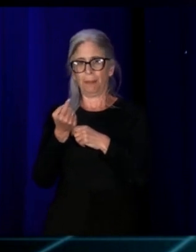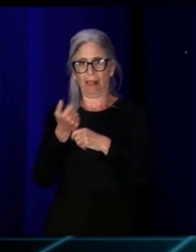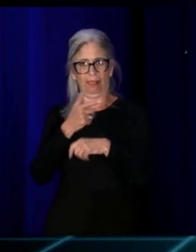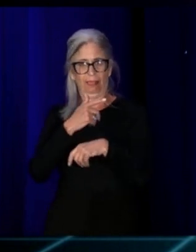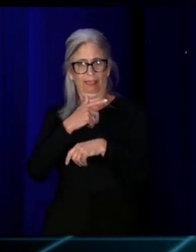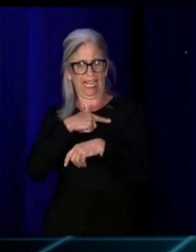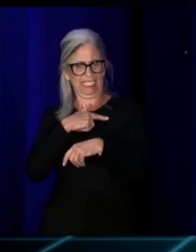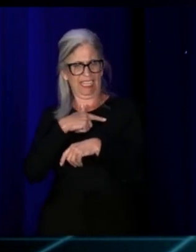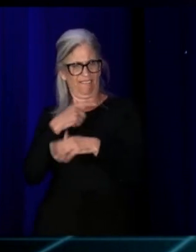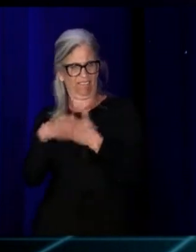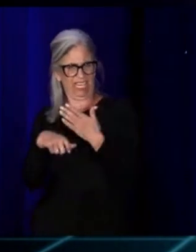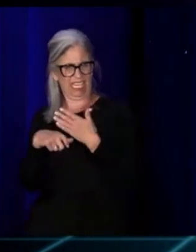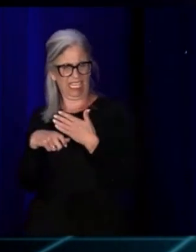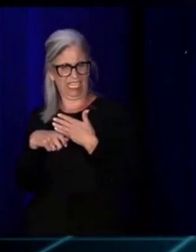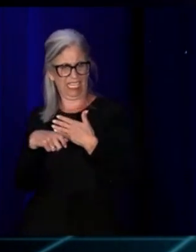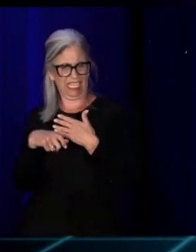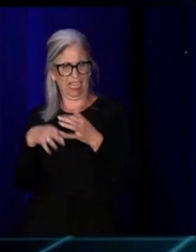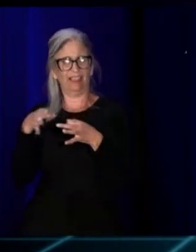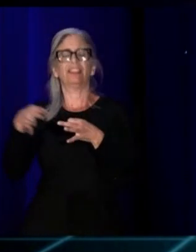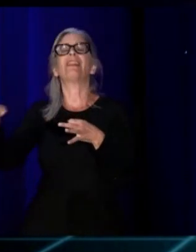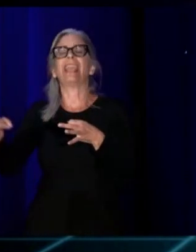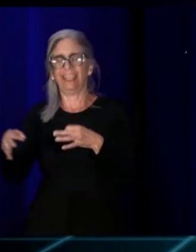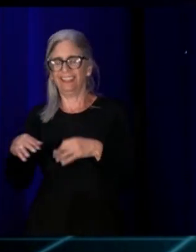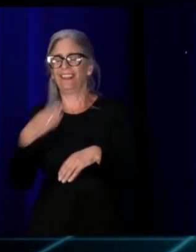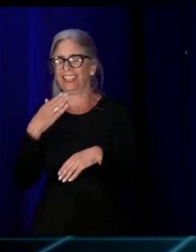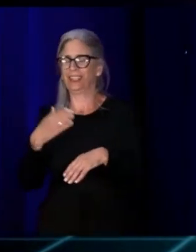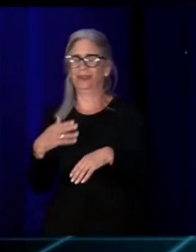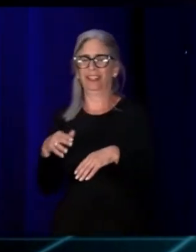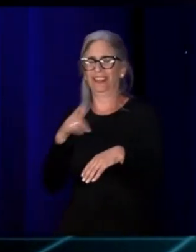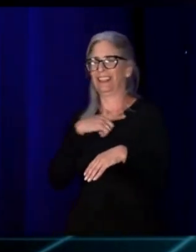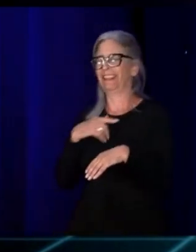the server. And if we look inside the lib